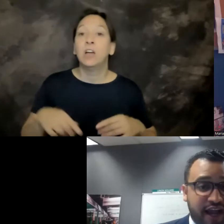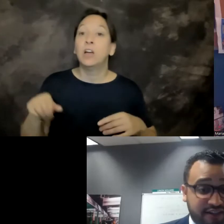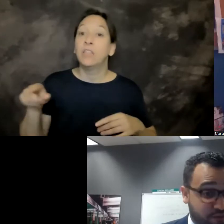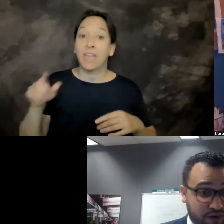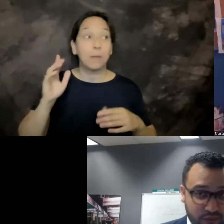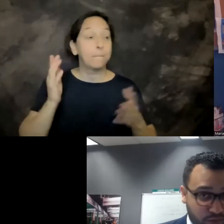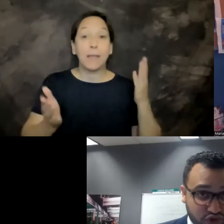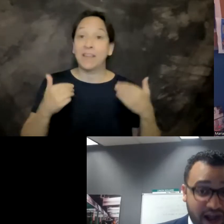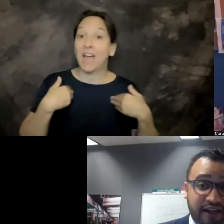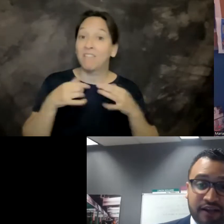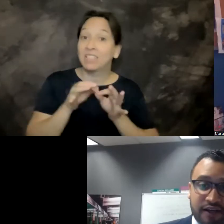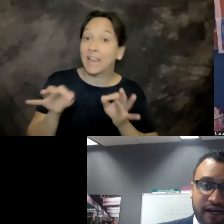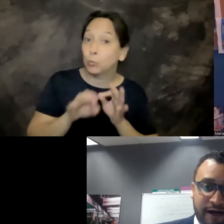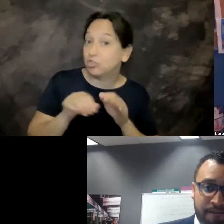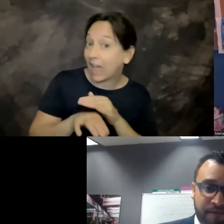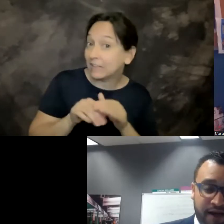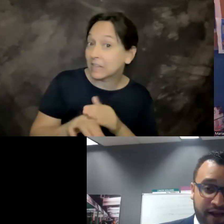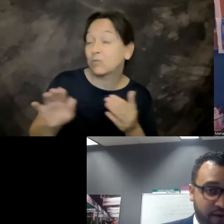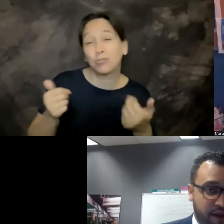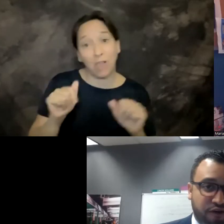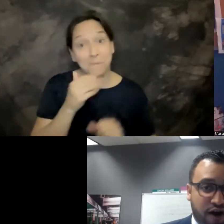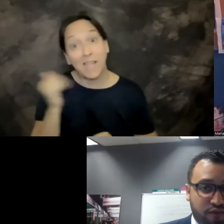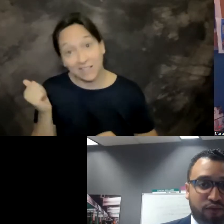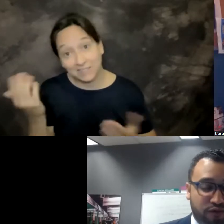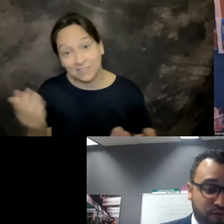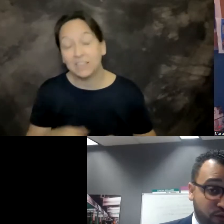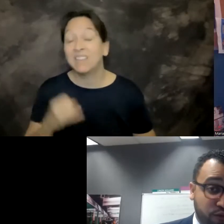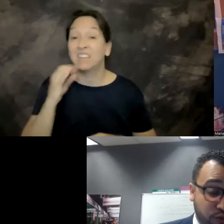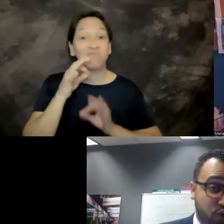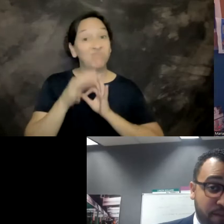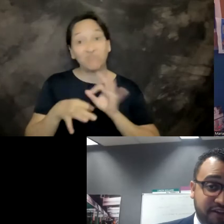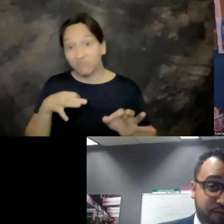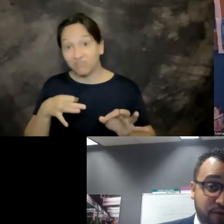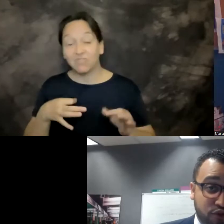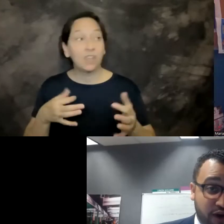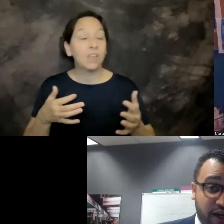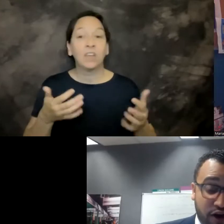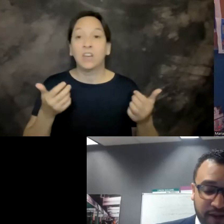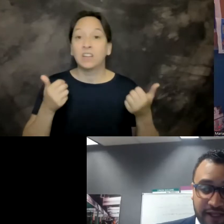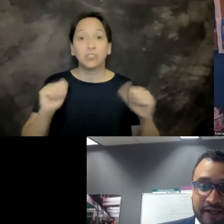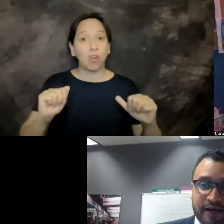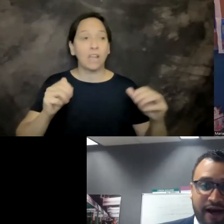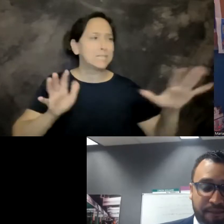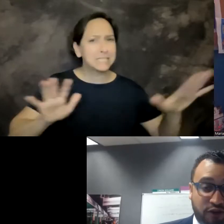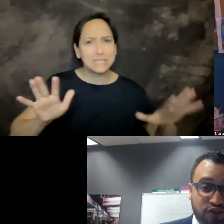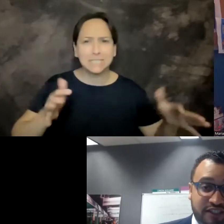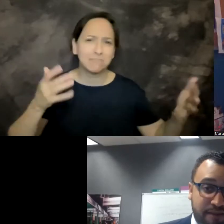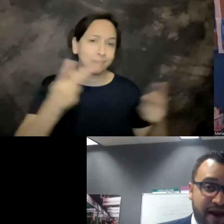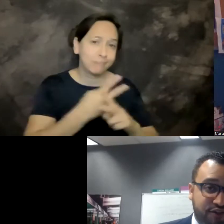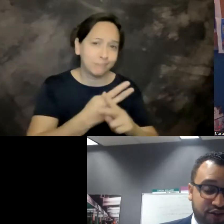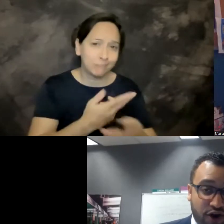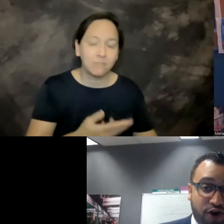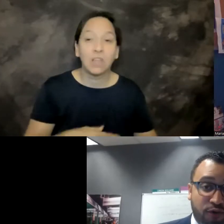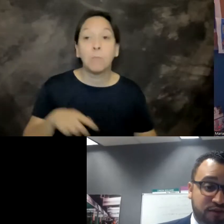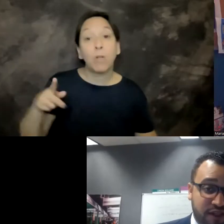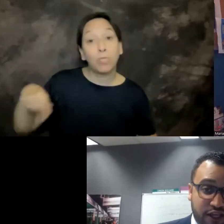language access, we will try. And if not, we will do our best to be able to try and accommodate. But those team